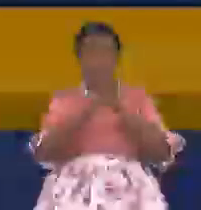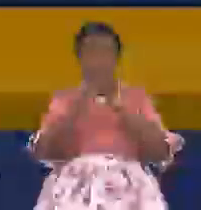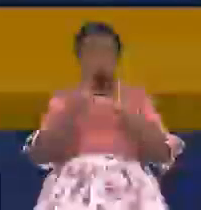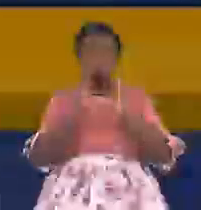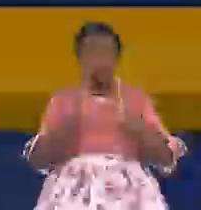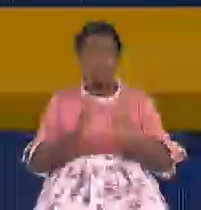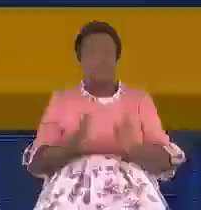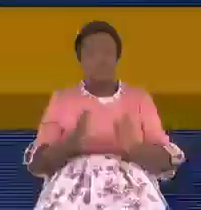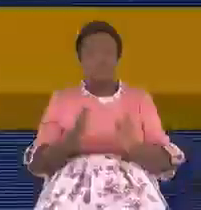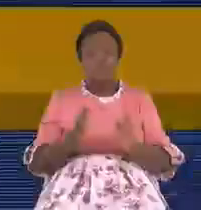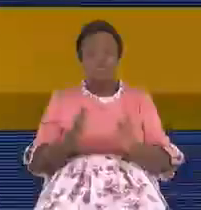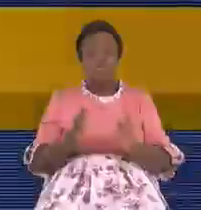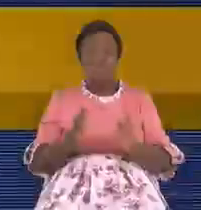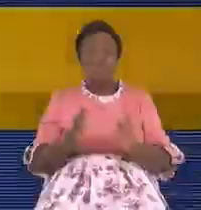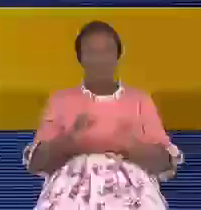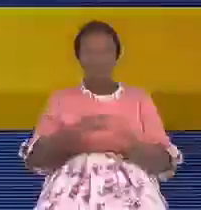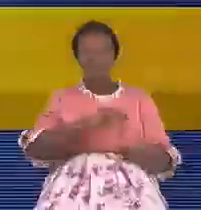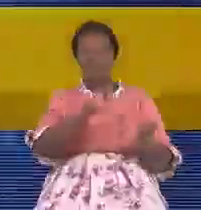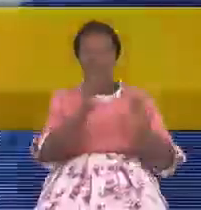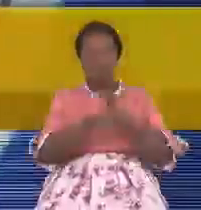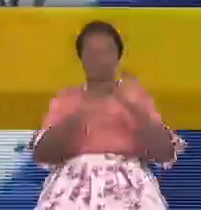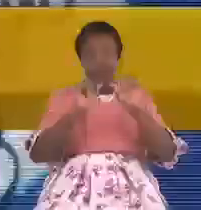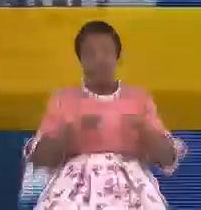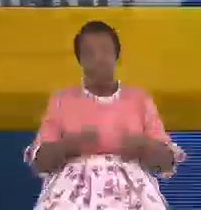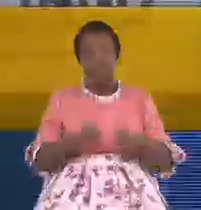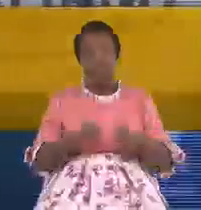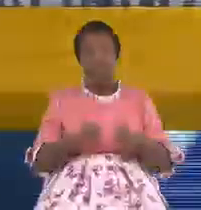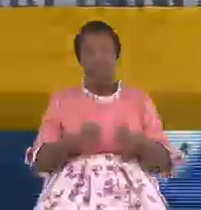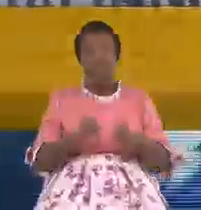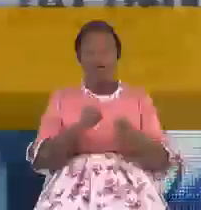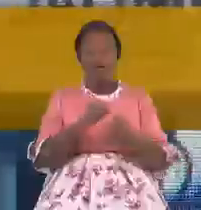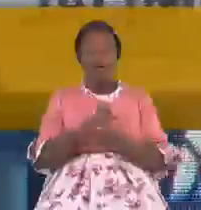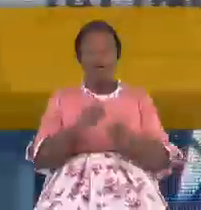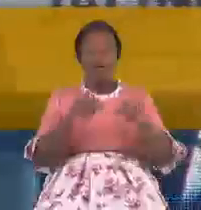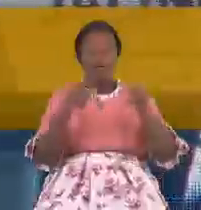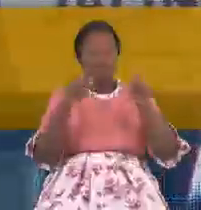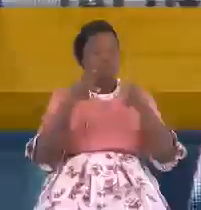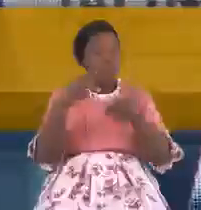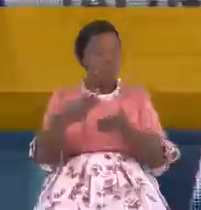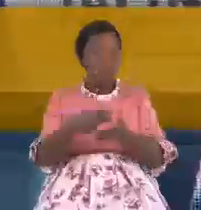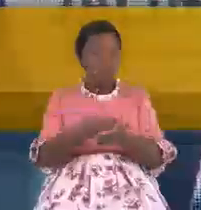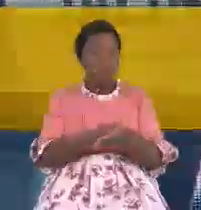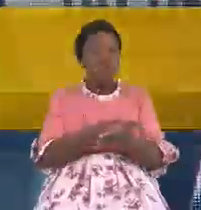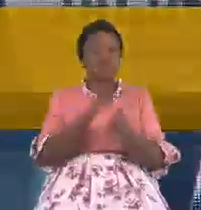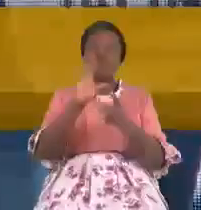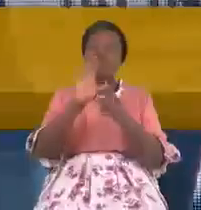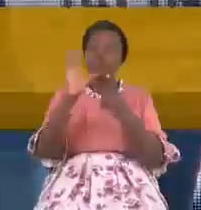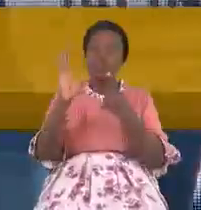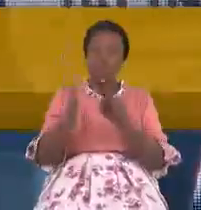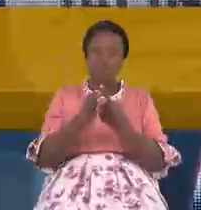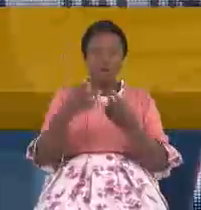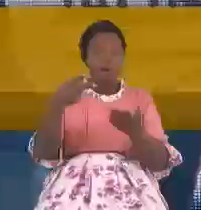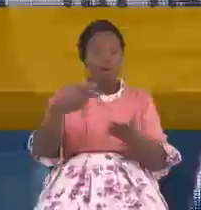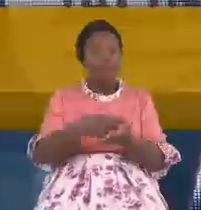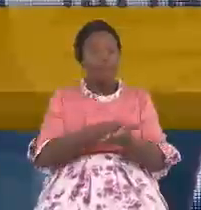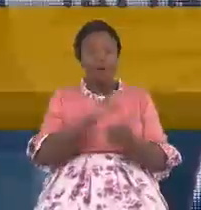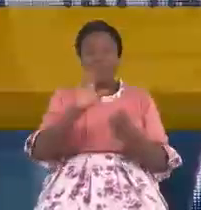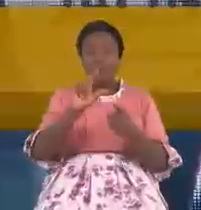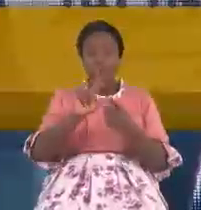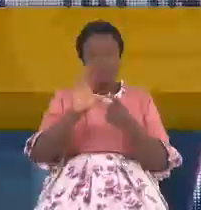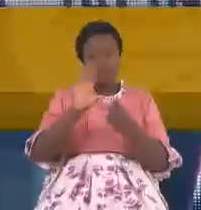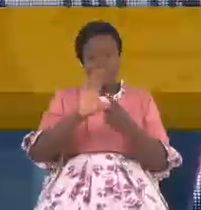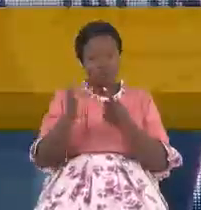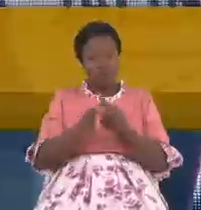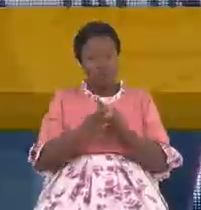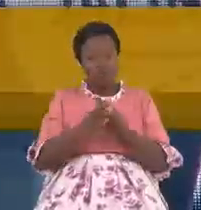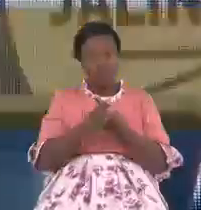for our liberation unchangeable preconditioned you see what do